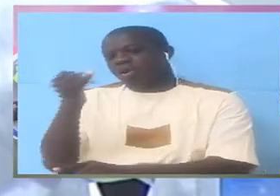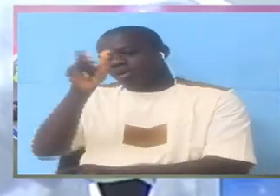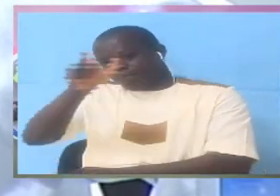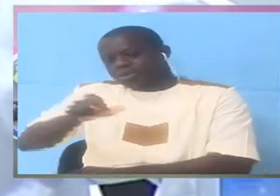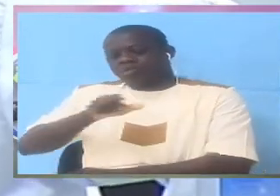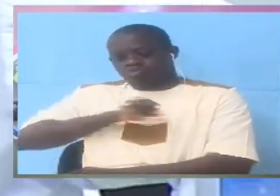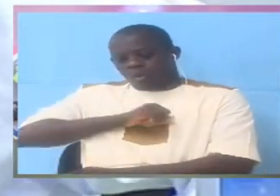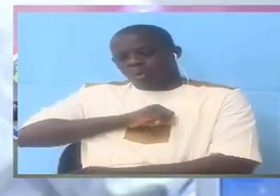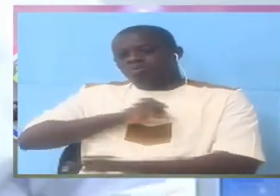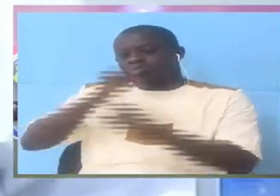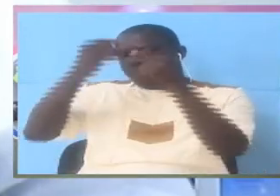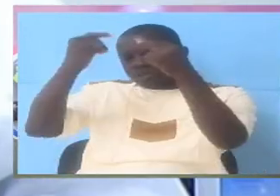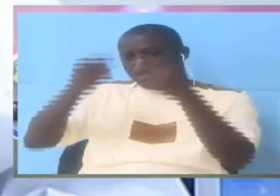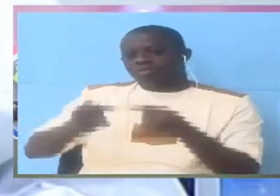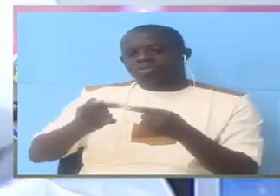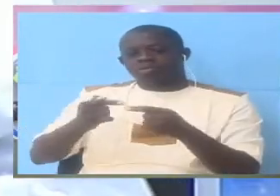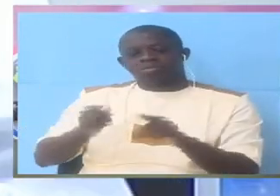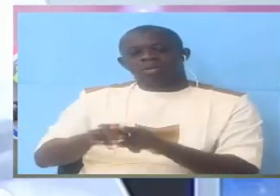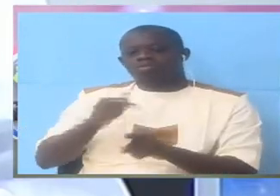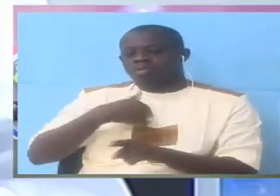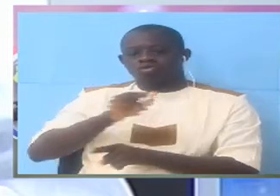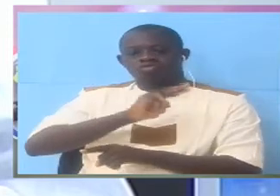people. So